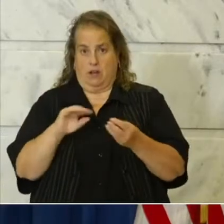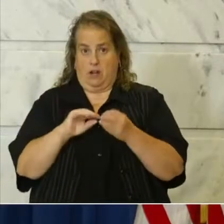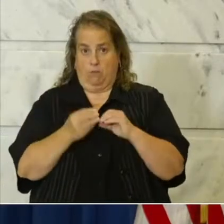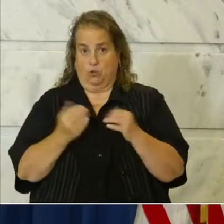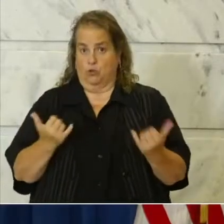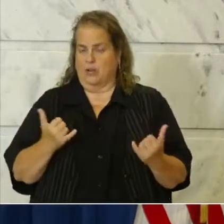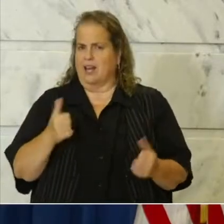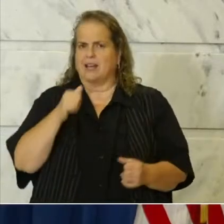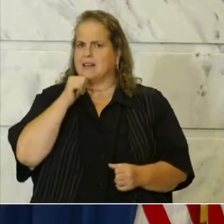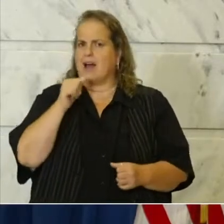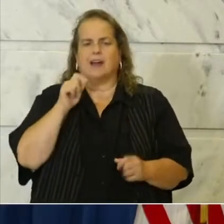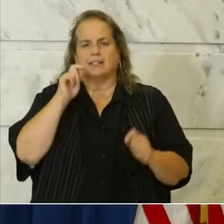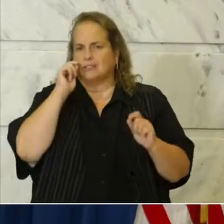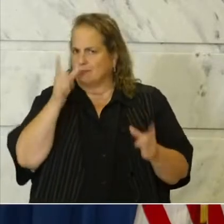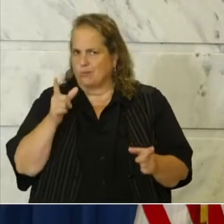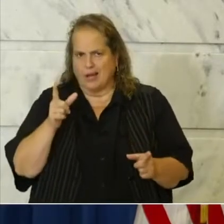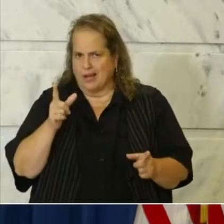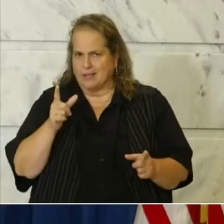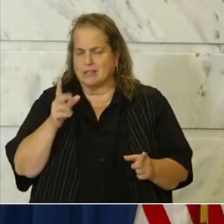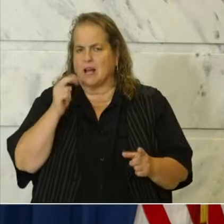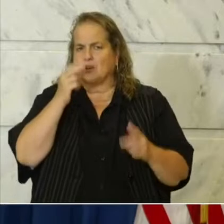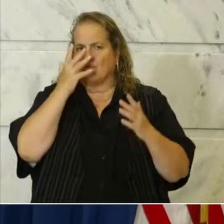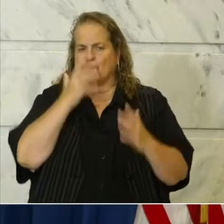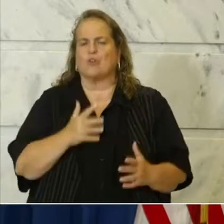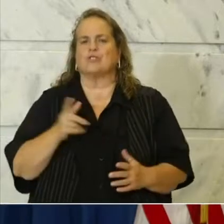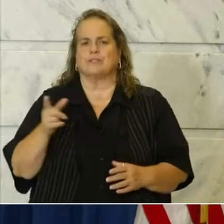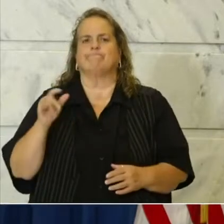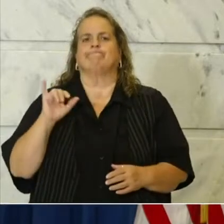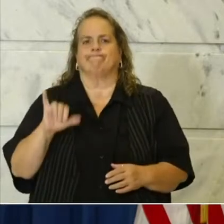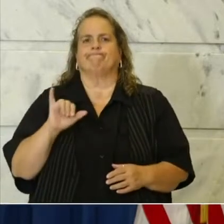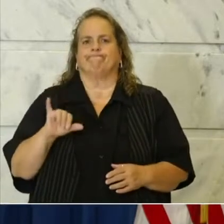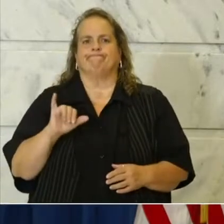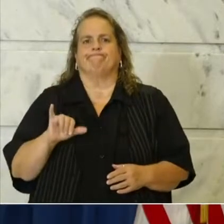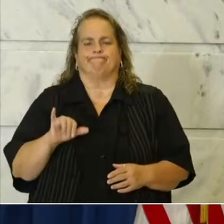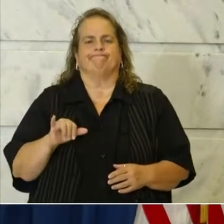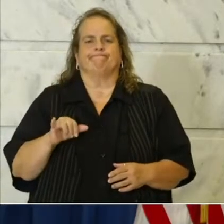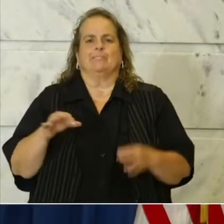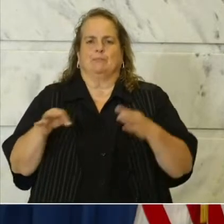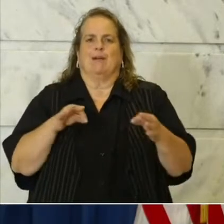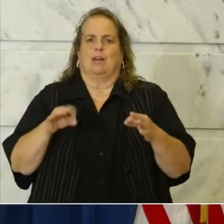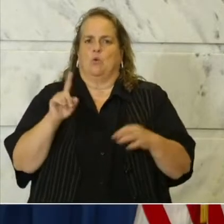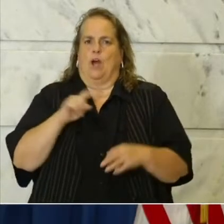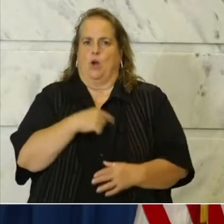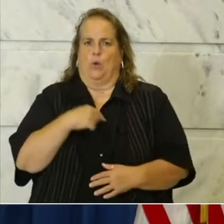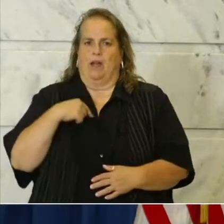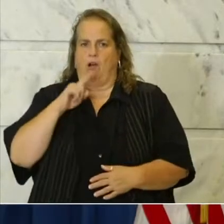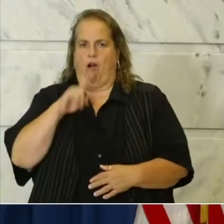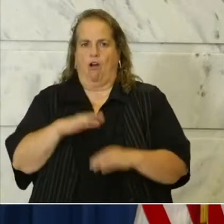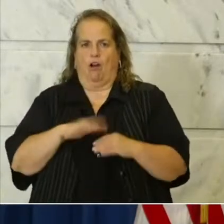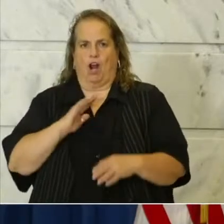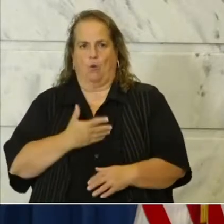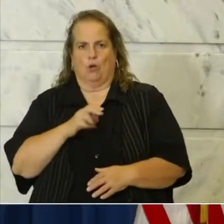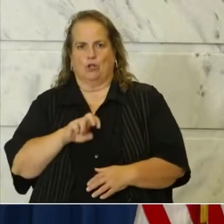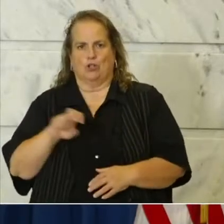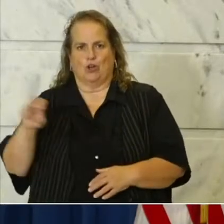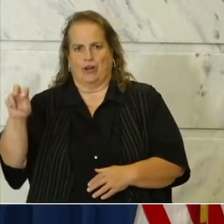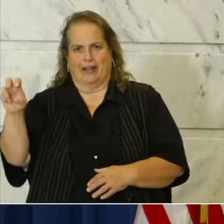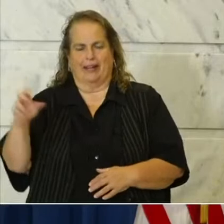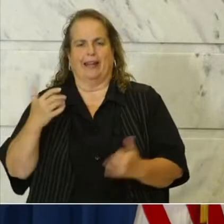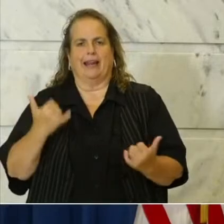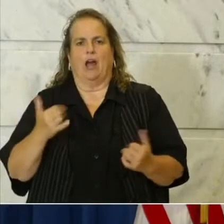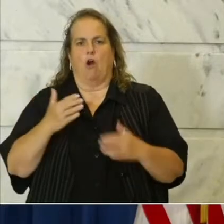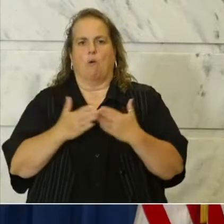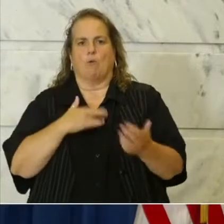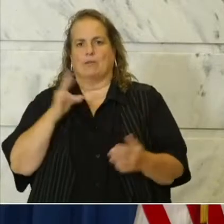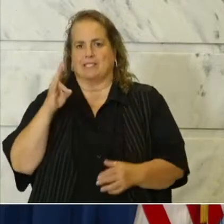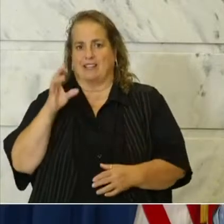not a surprise. They unfortunately validate where we are in this journey. Having nearly 700 new